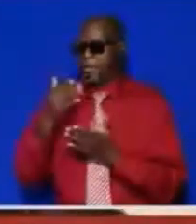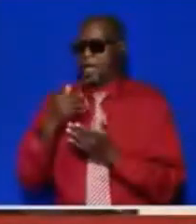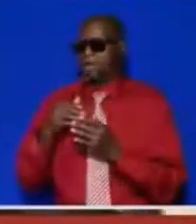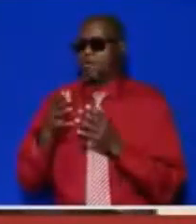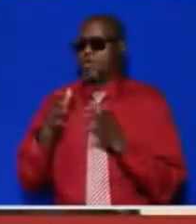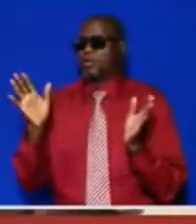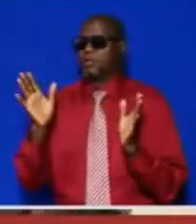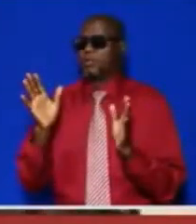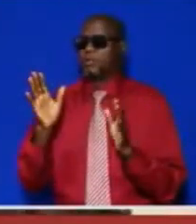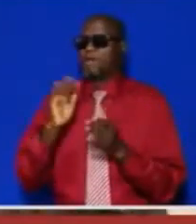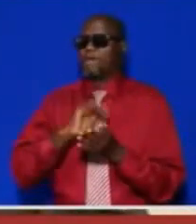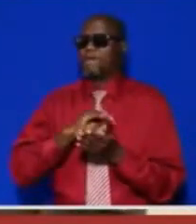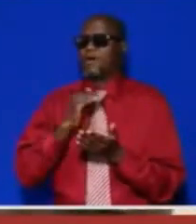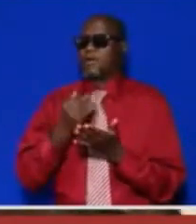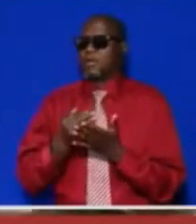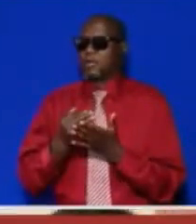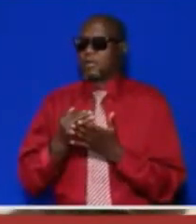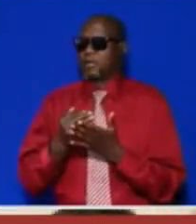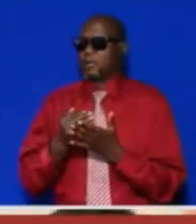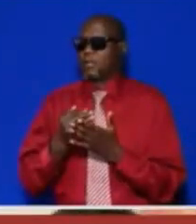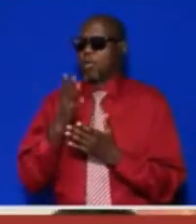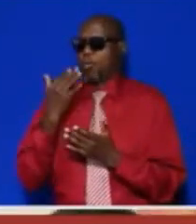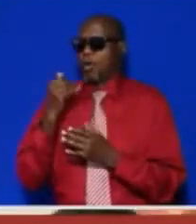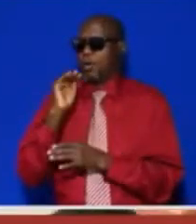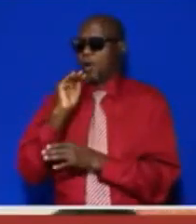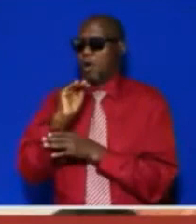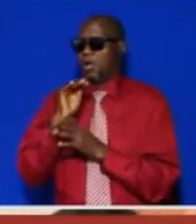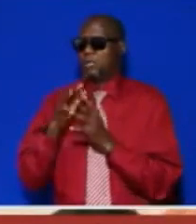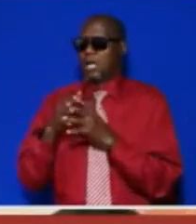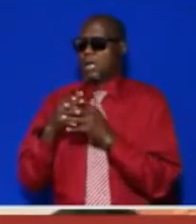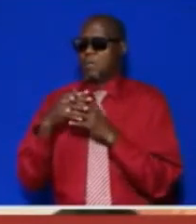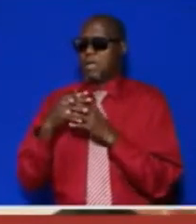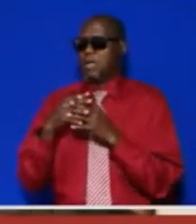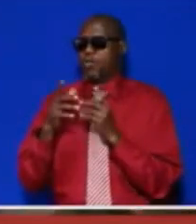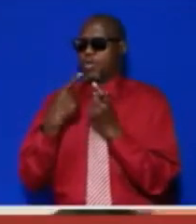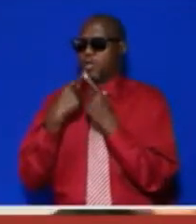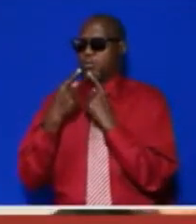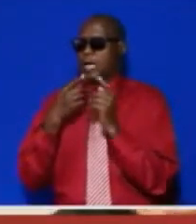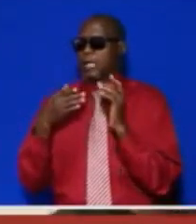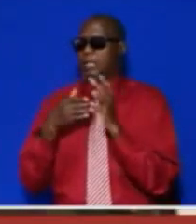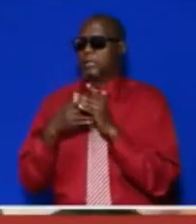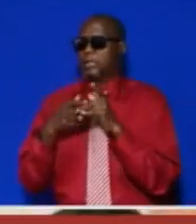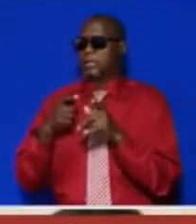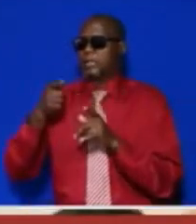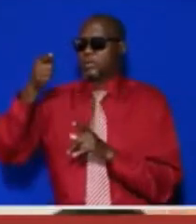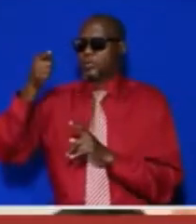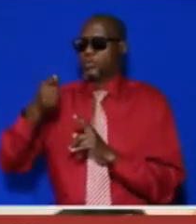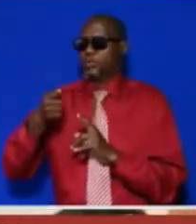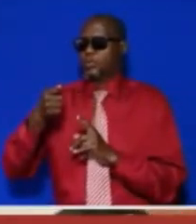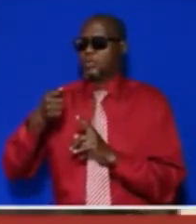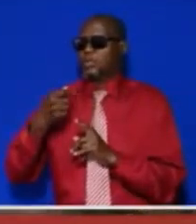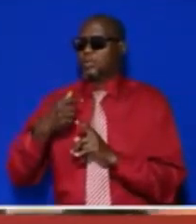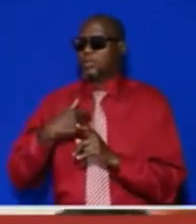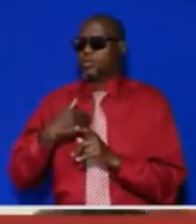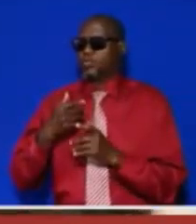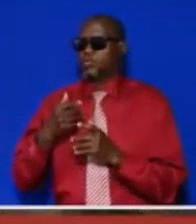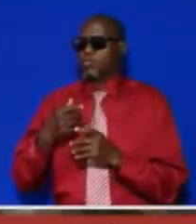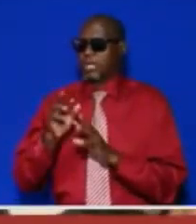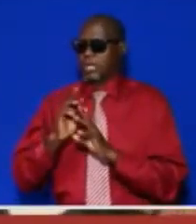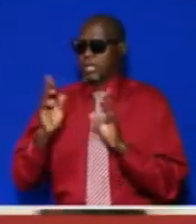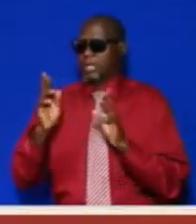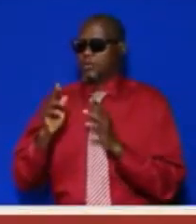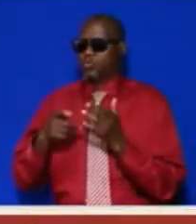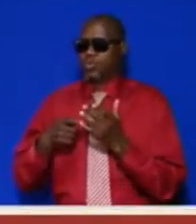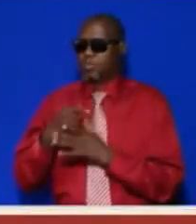and speaking appointments in the United States because we spoke against this ruling, and we are willing to pay the price and to go